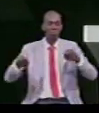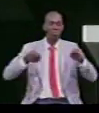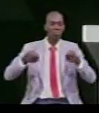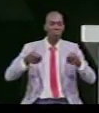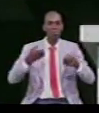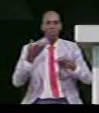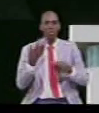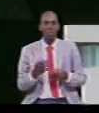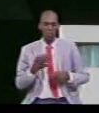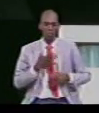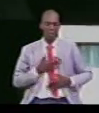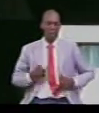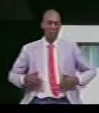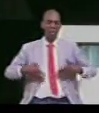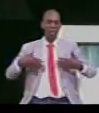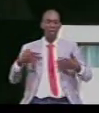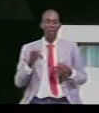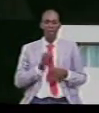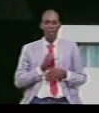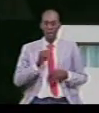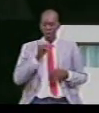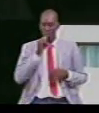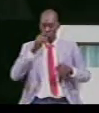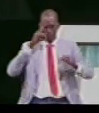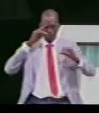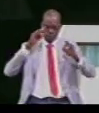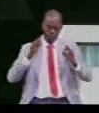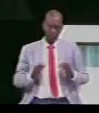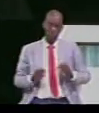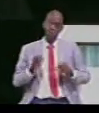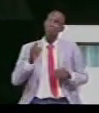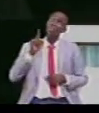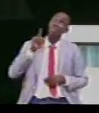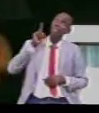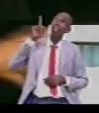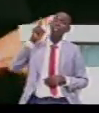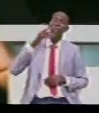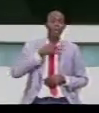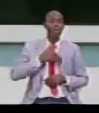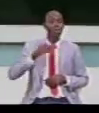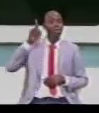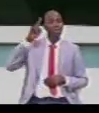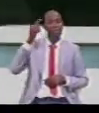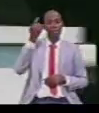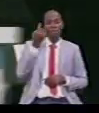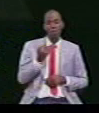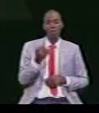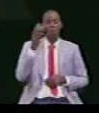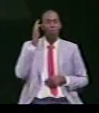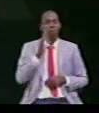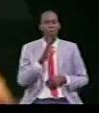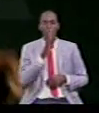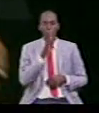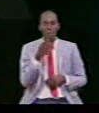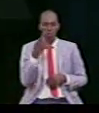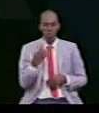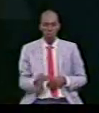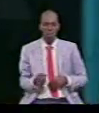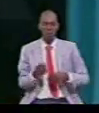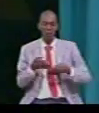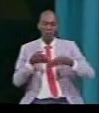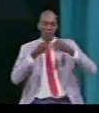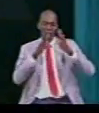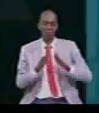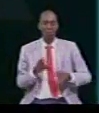my life, I am determined he and him alone will be the guide of my life.